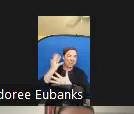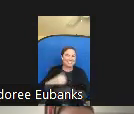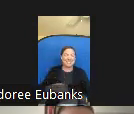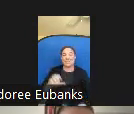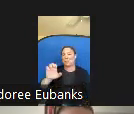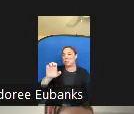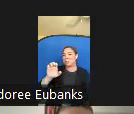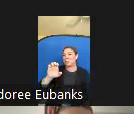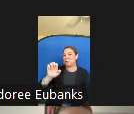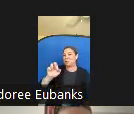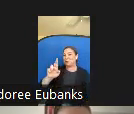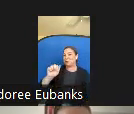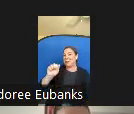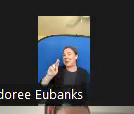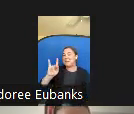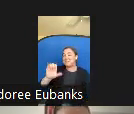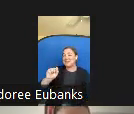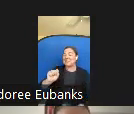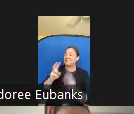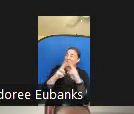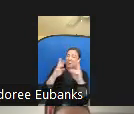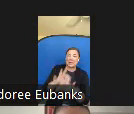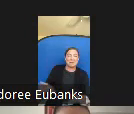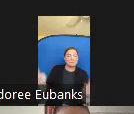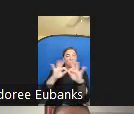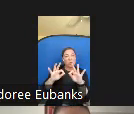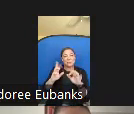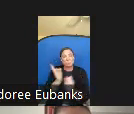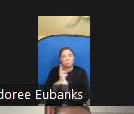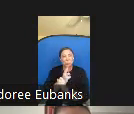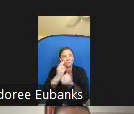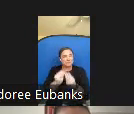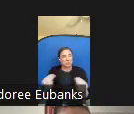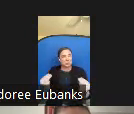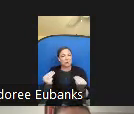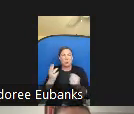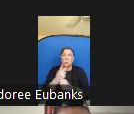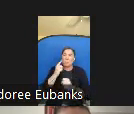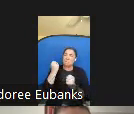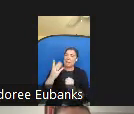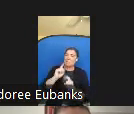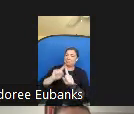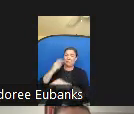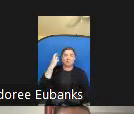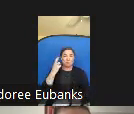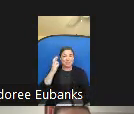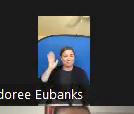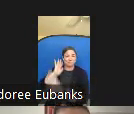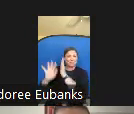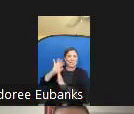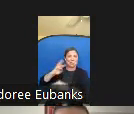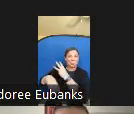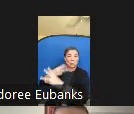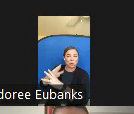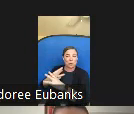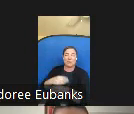a versatile material, and it's used for so many things in the ancient world. So technological tricks and tweaks